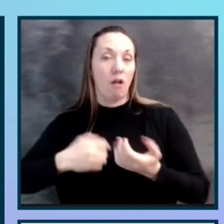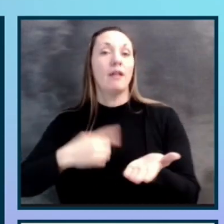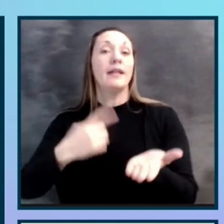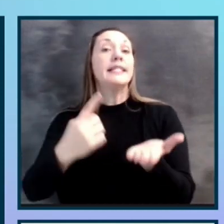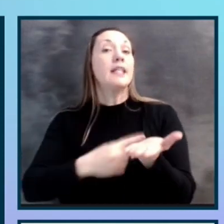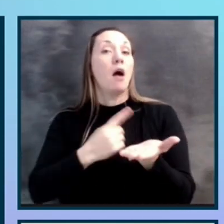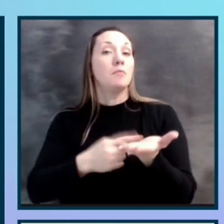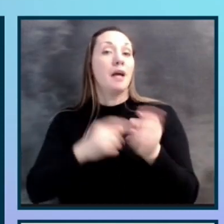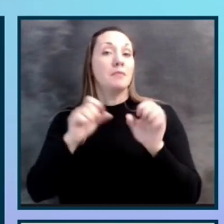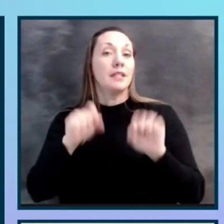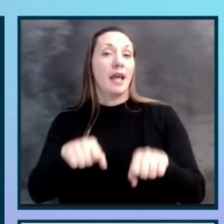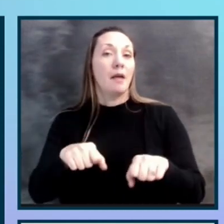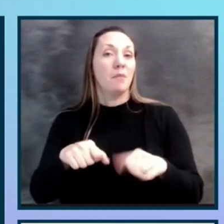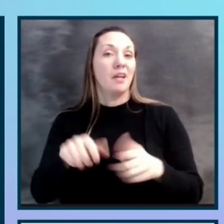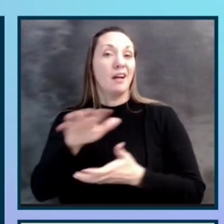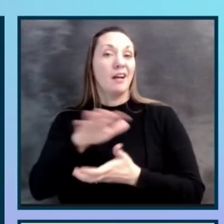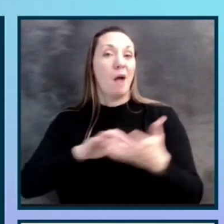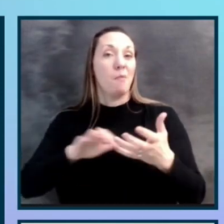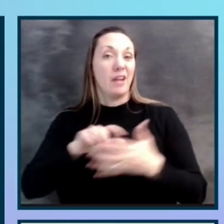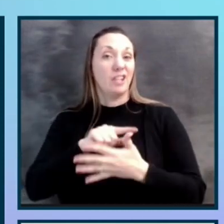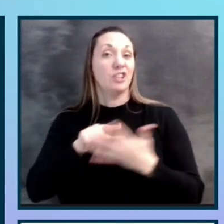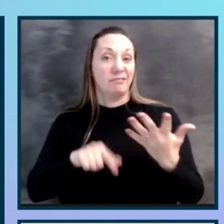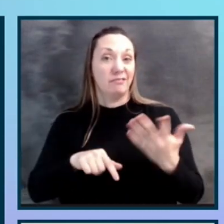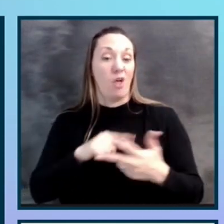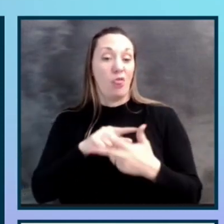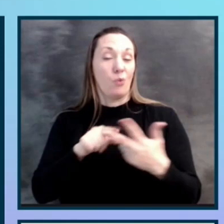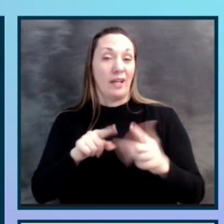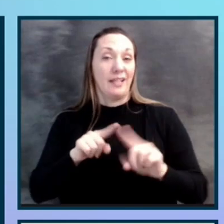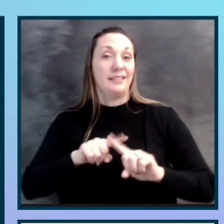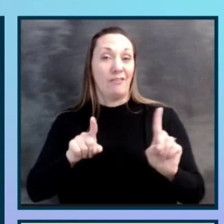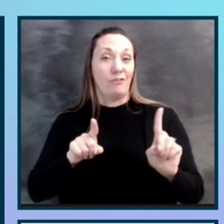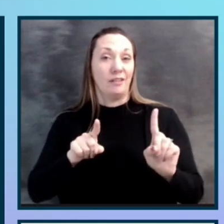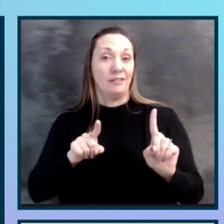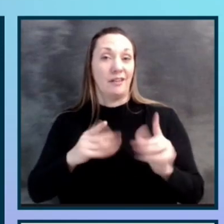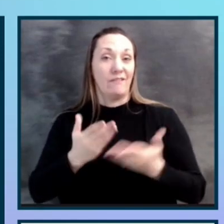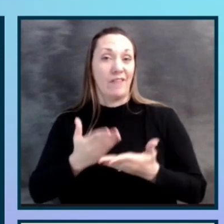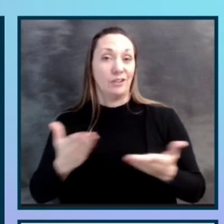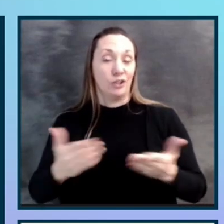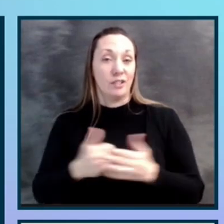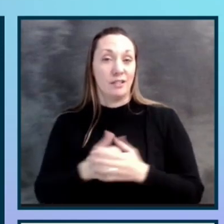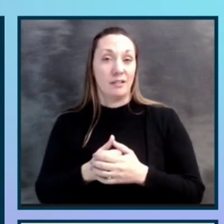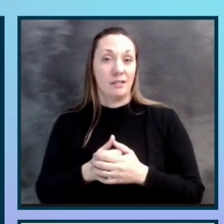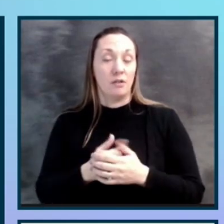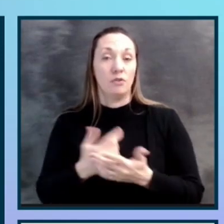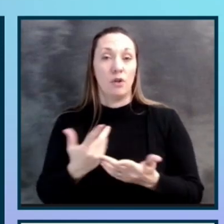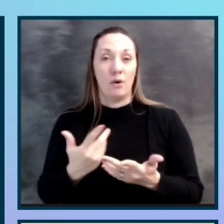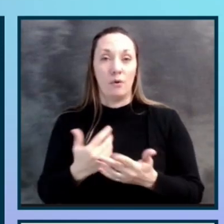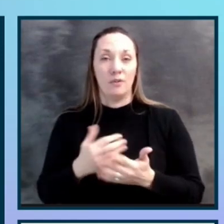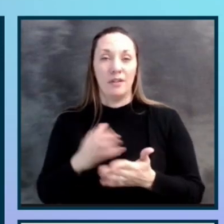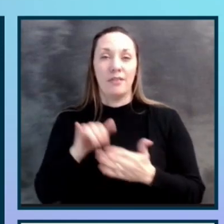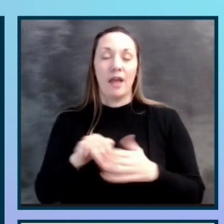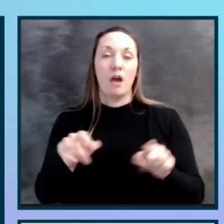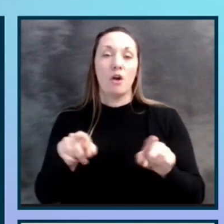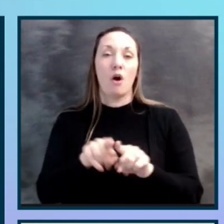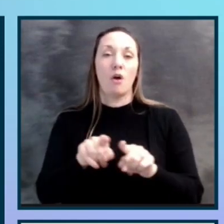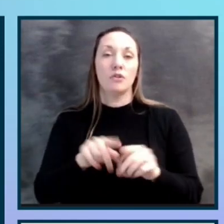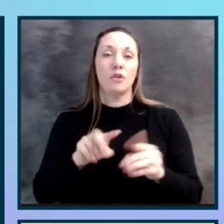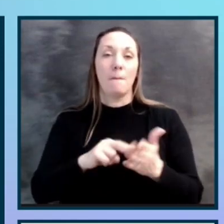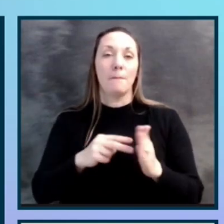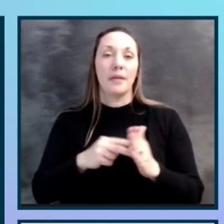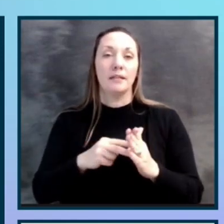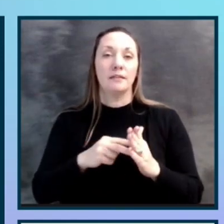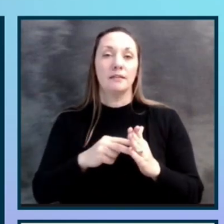even be a combination of those three different factors. So that also means that they are